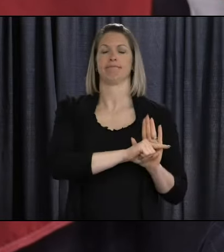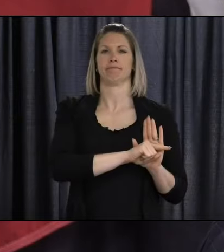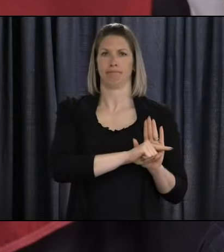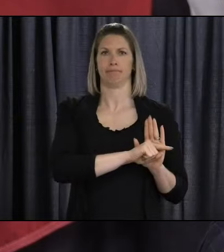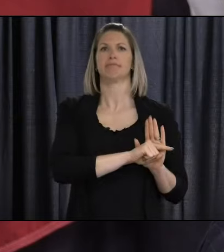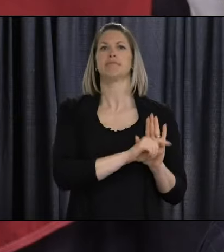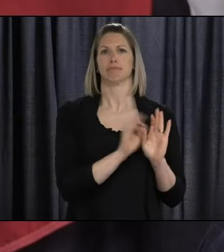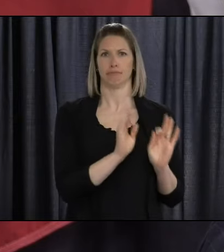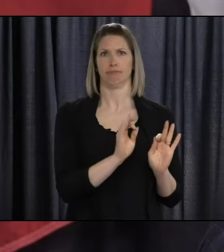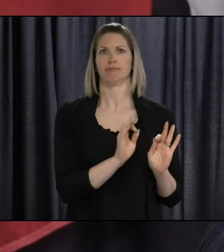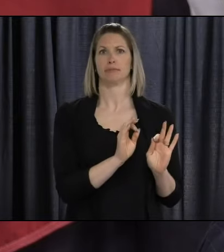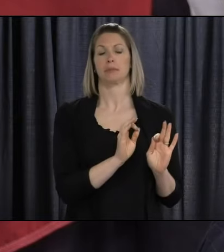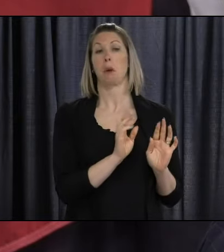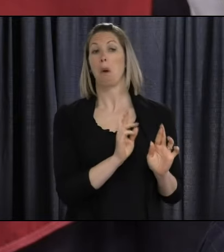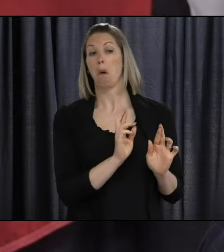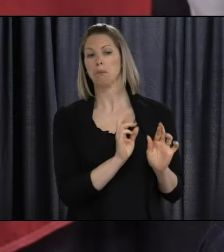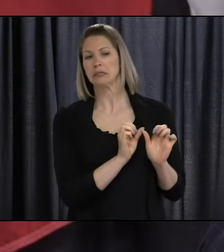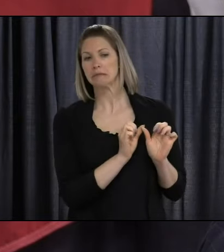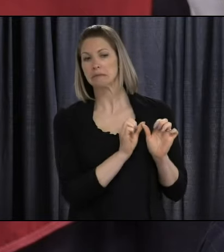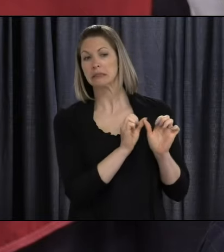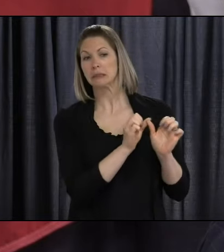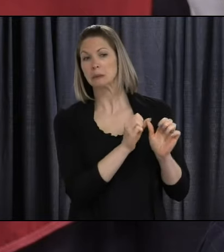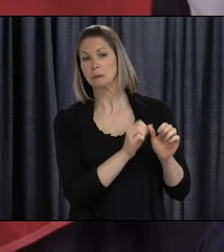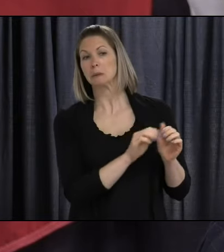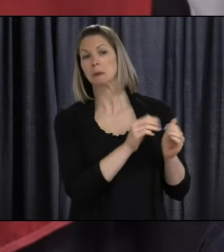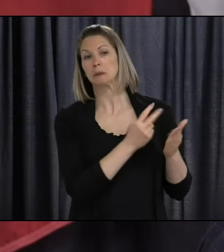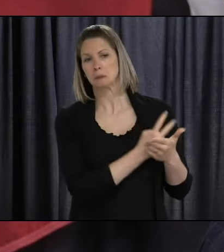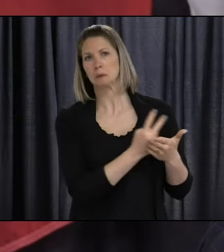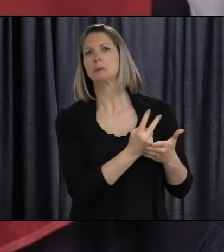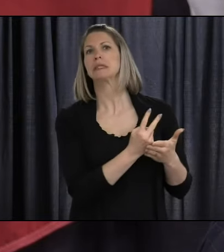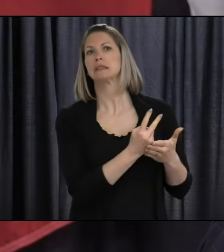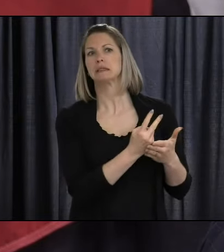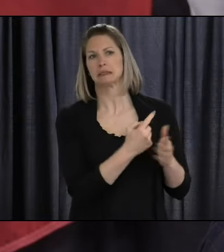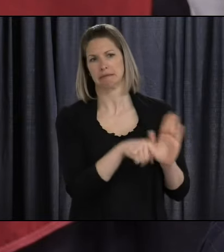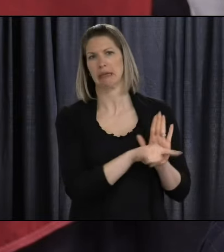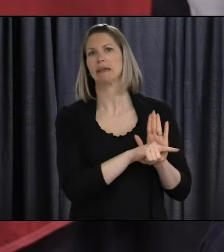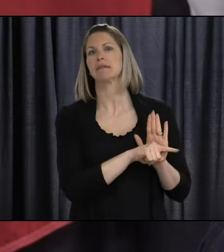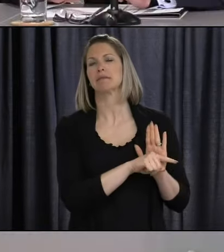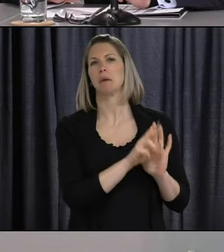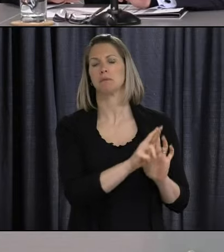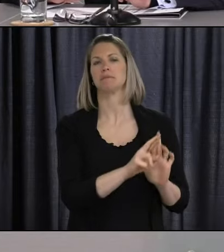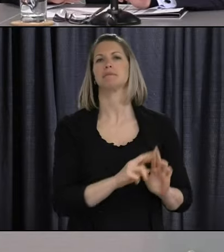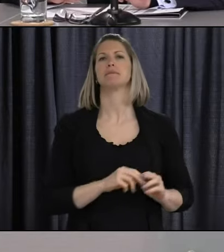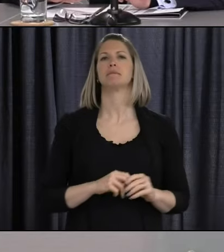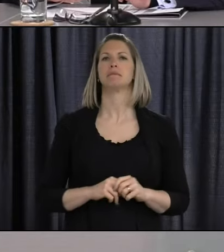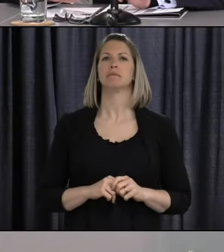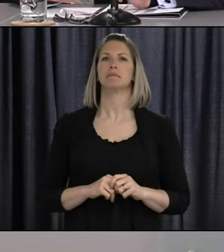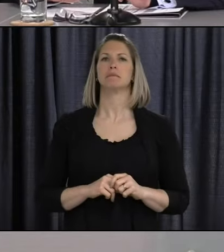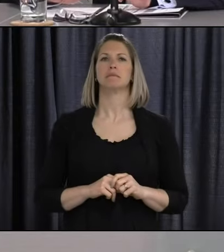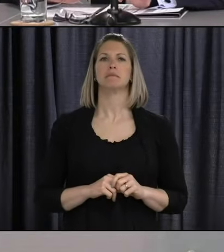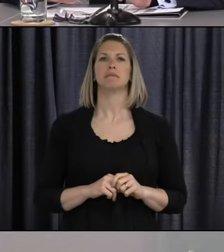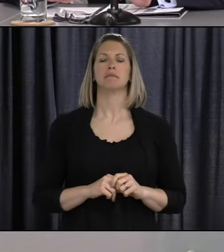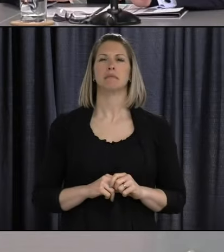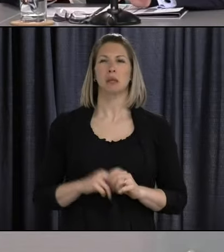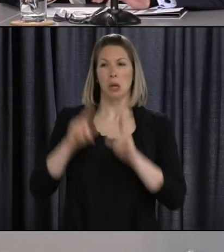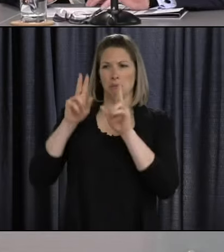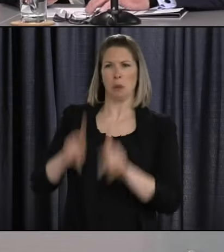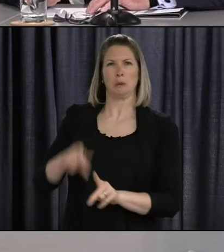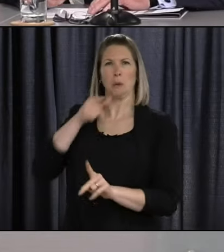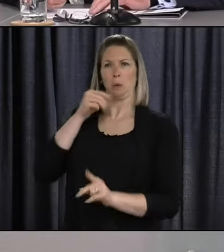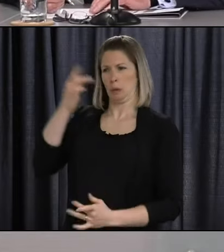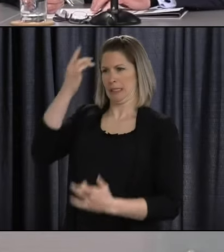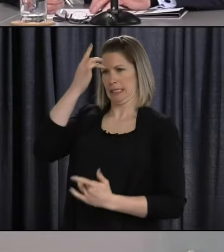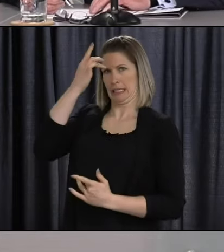back. And, hopefully that trend will continue. Dr. Fitzgerald, this person had 2 negative tests. So by